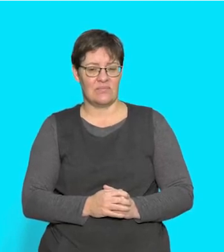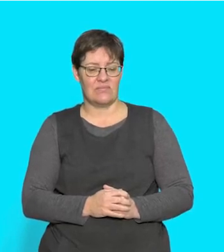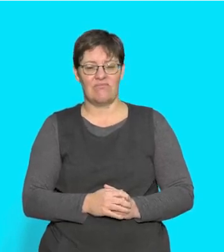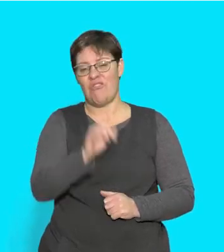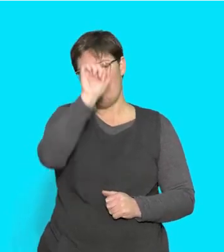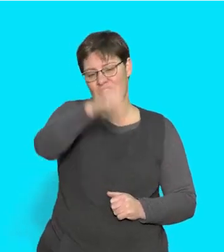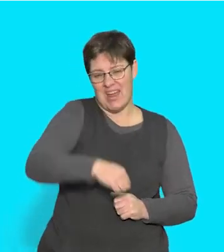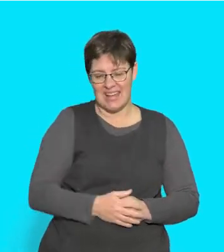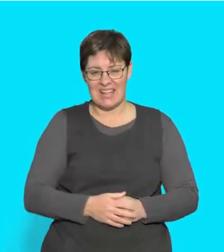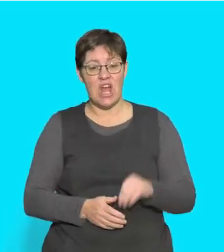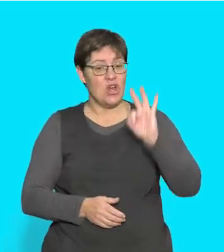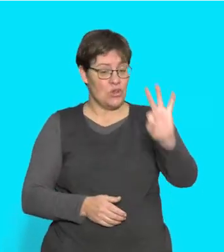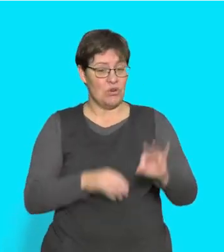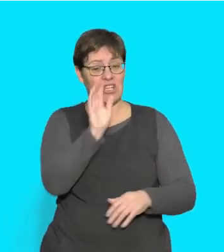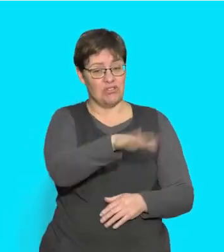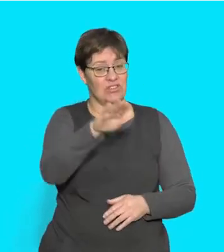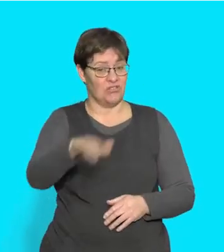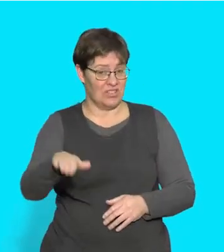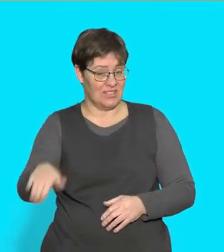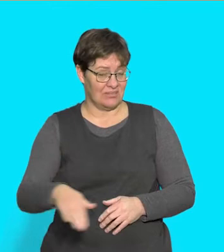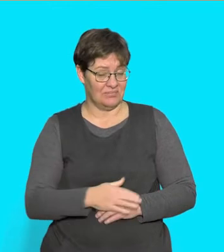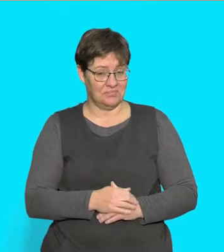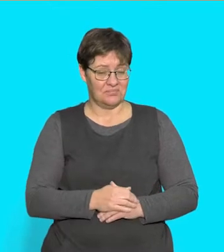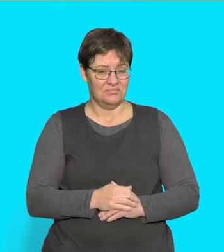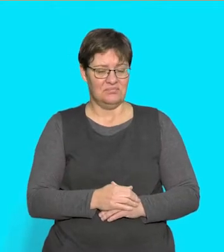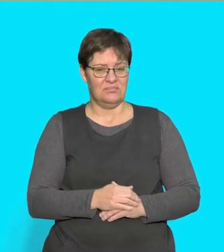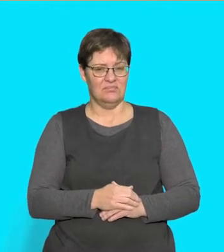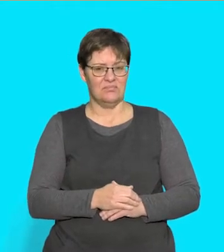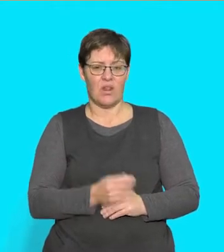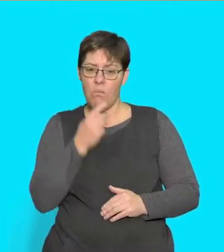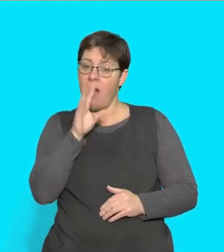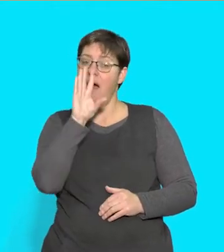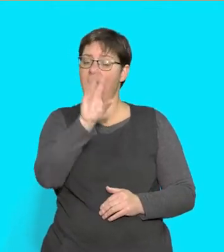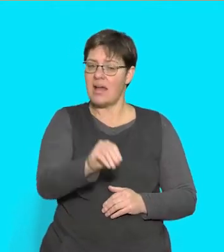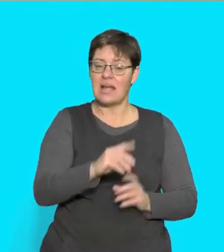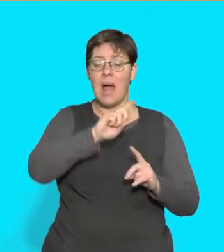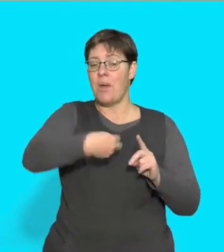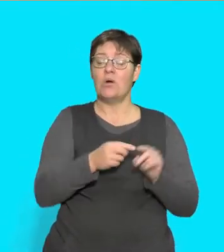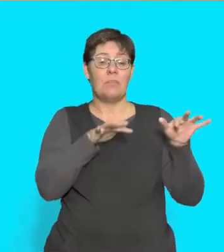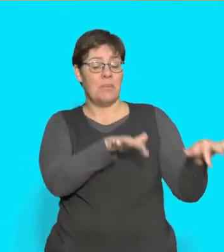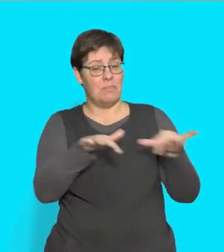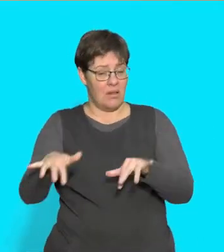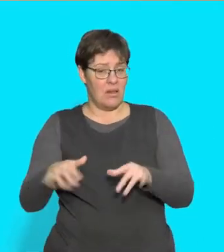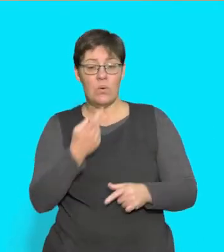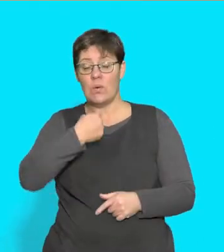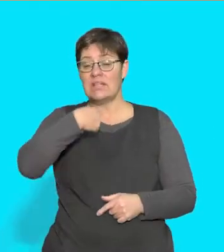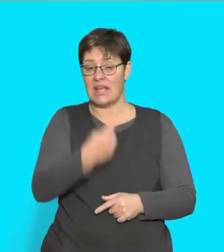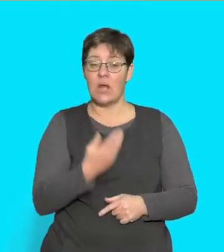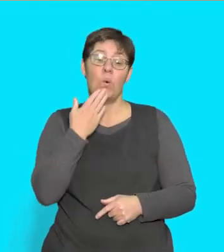That's right. Three children. When we ask questions about people, we say,